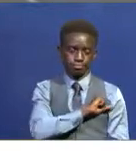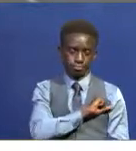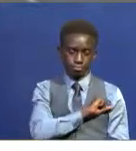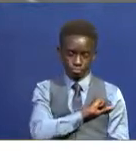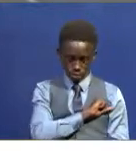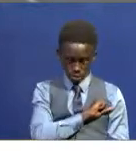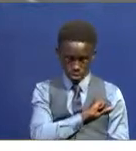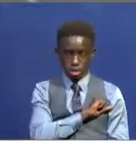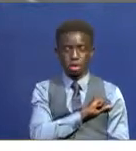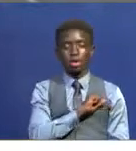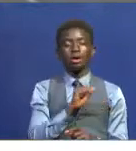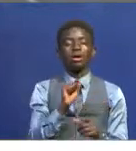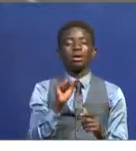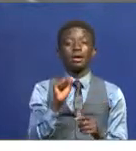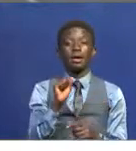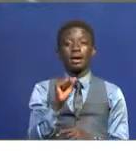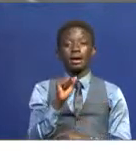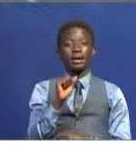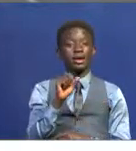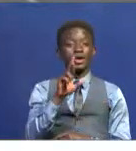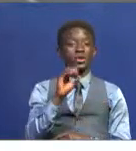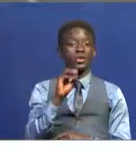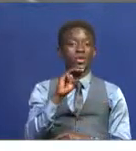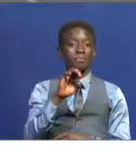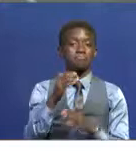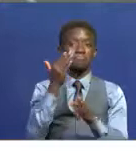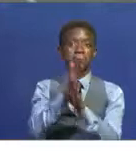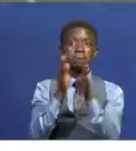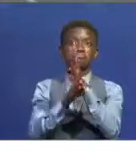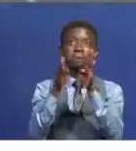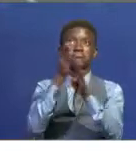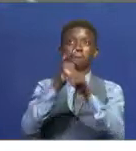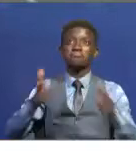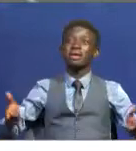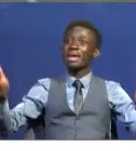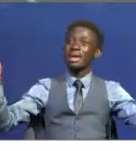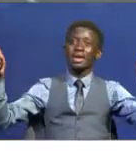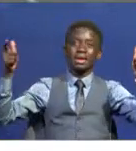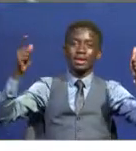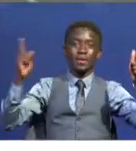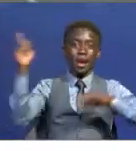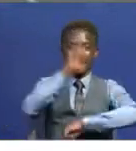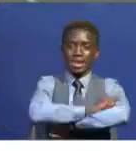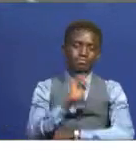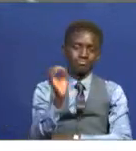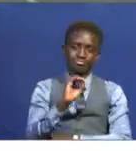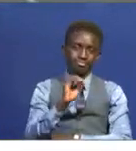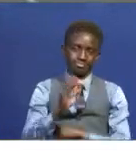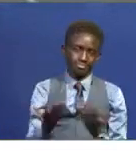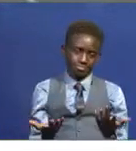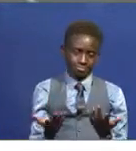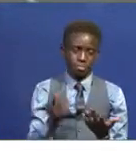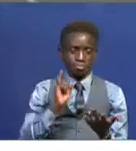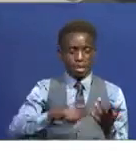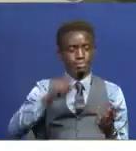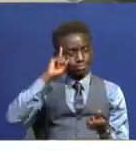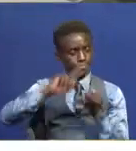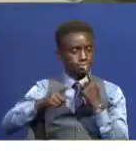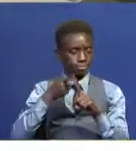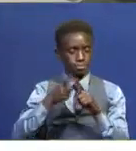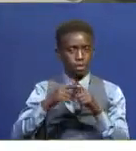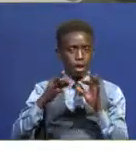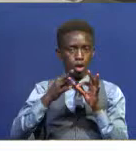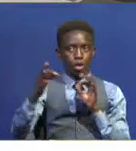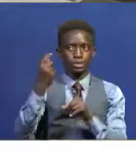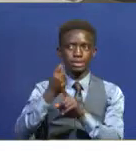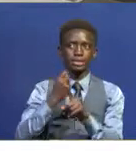one day, so good things take time, and you need to think long term. Thank you, Andrew